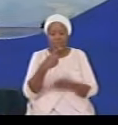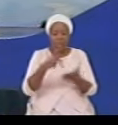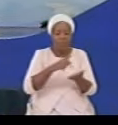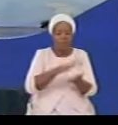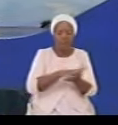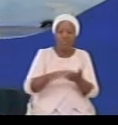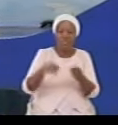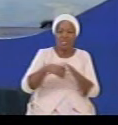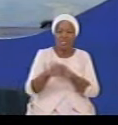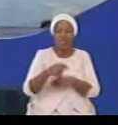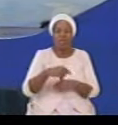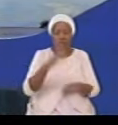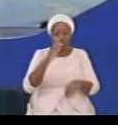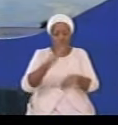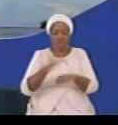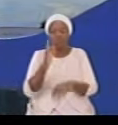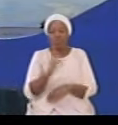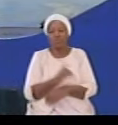Purity in your touch.